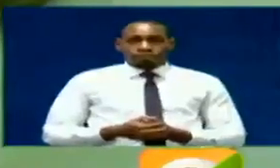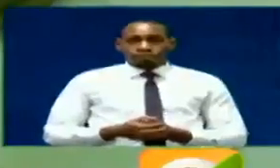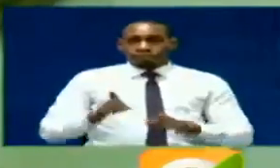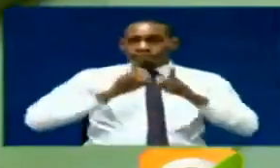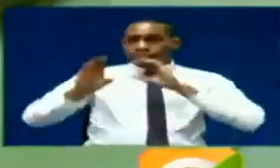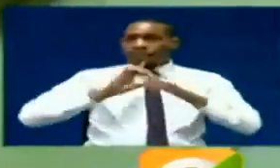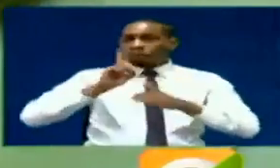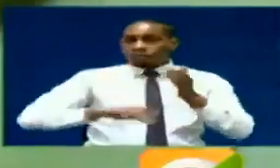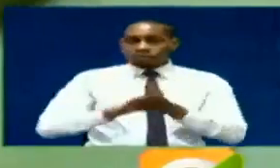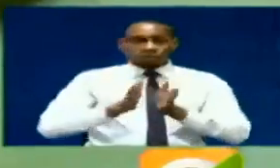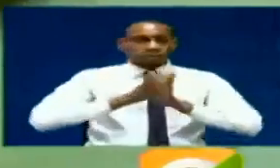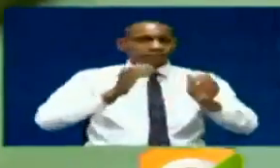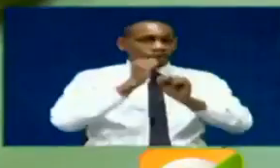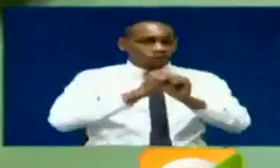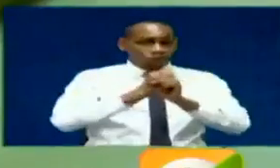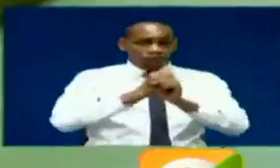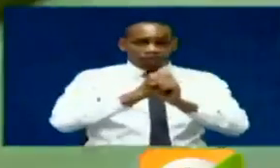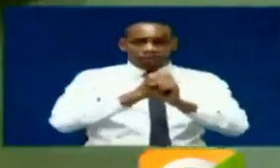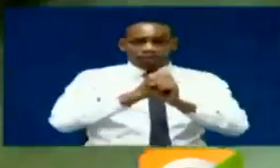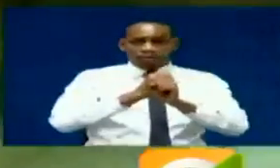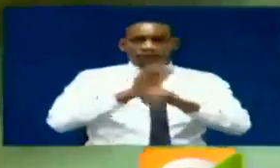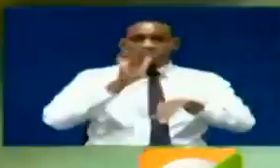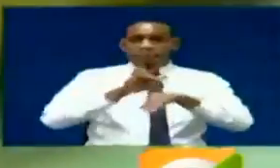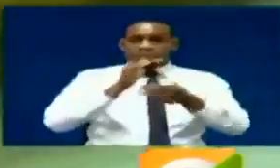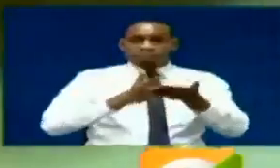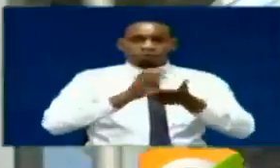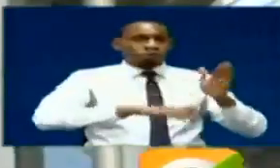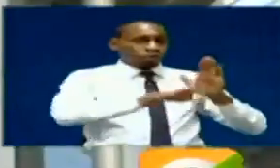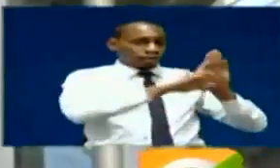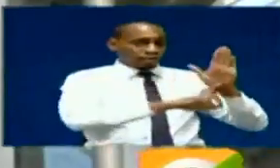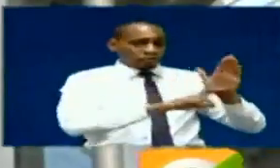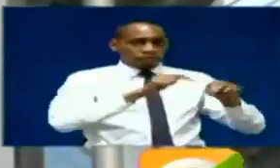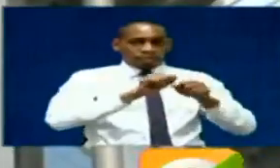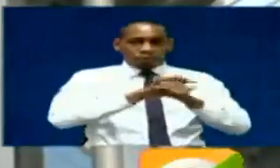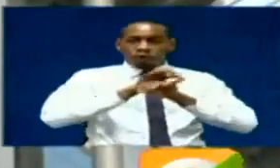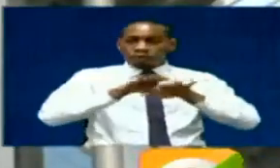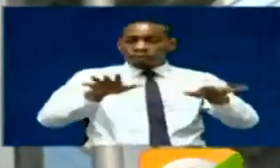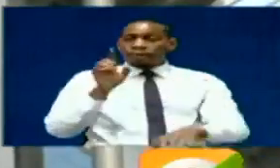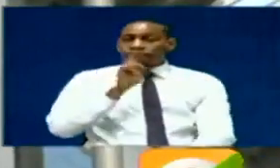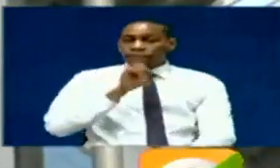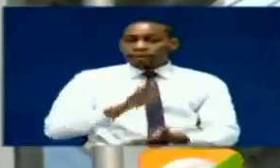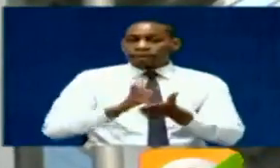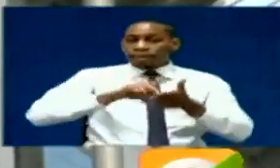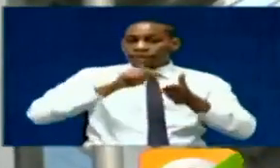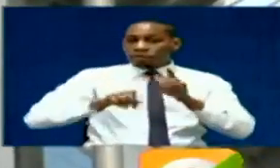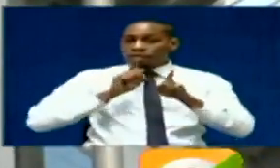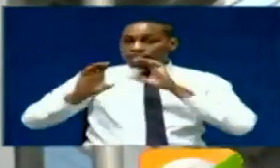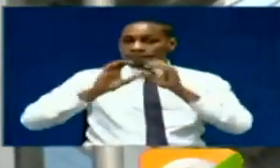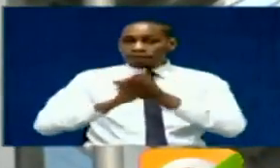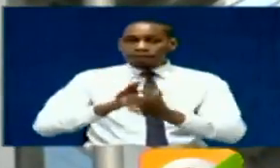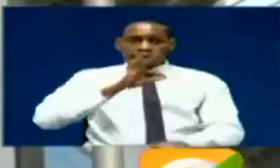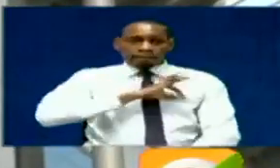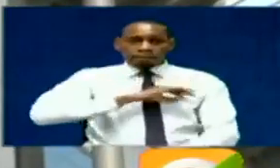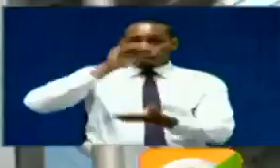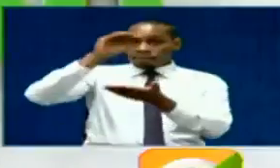The telco says that its overall performance was largely affected by the measures it took during the height of the pandemic. As a result, Safaricom's net